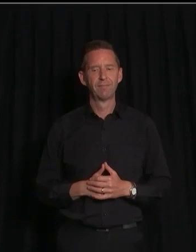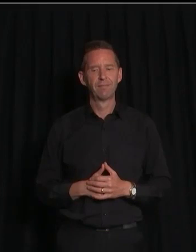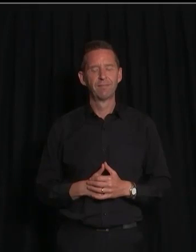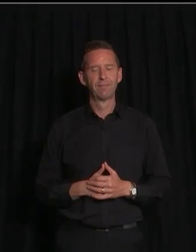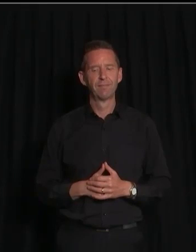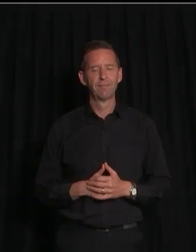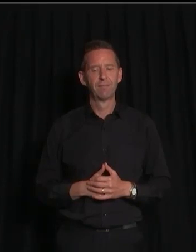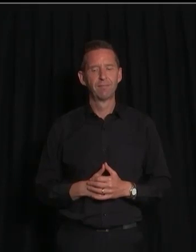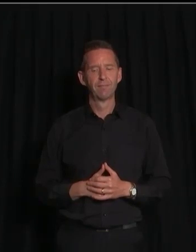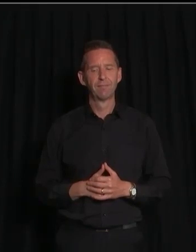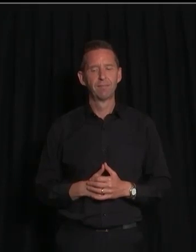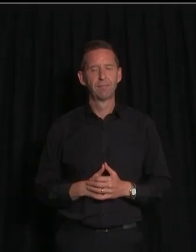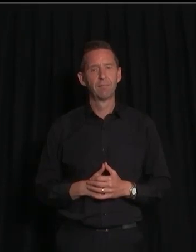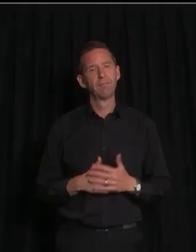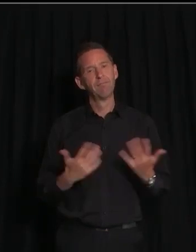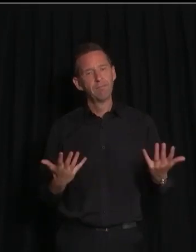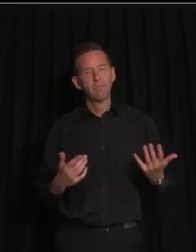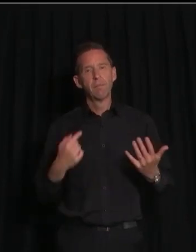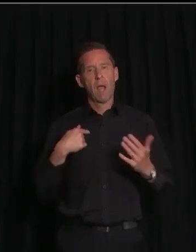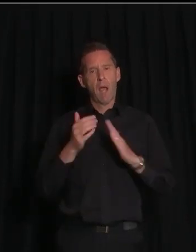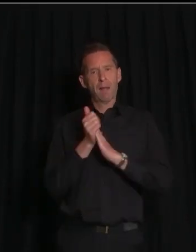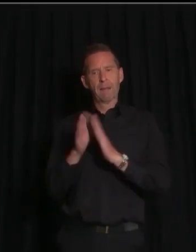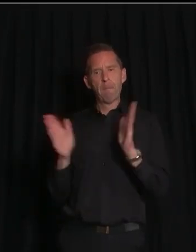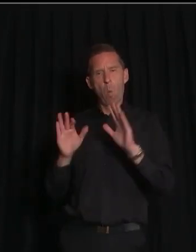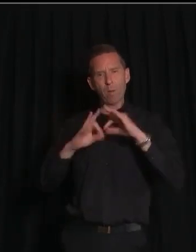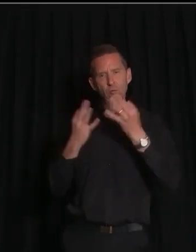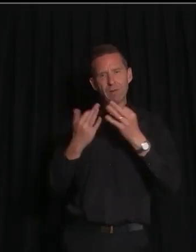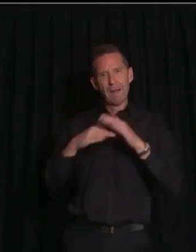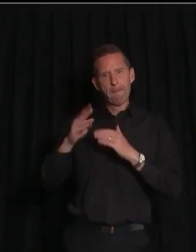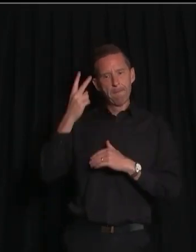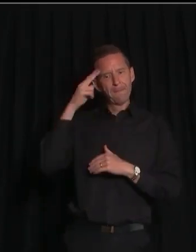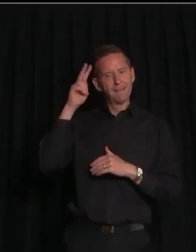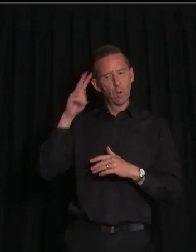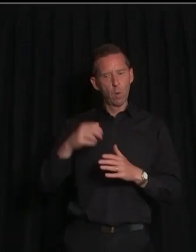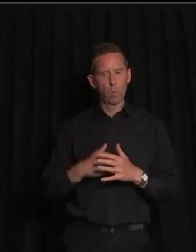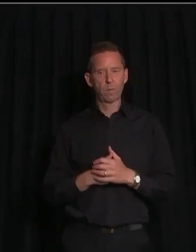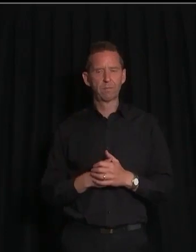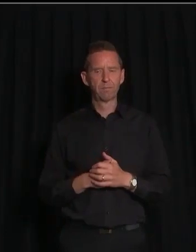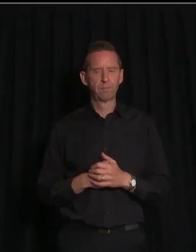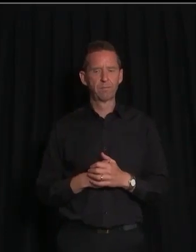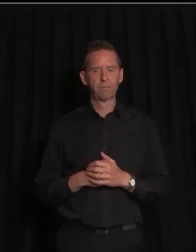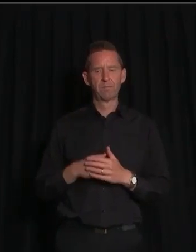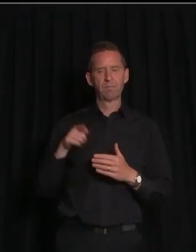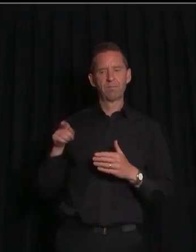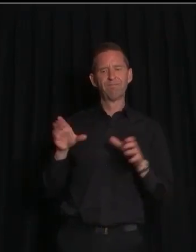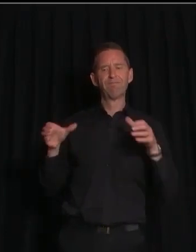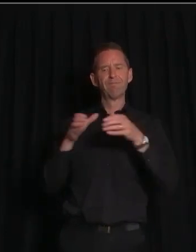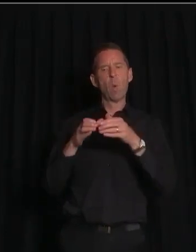I lead a very small organization in Mexico called Las Reinas Chulas. It's something like